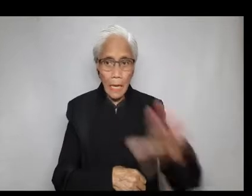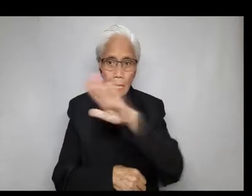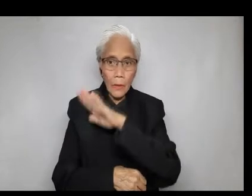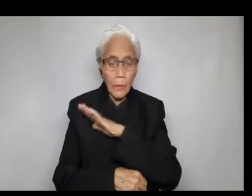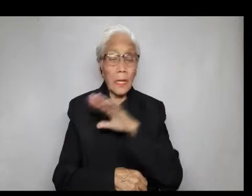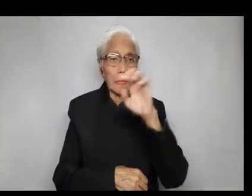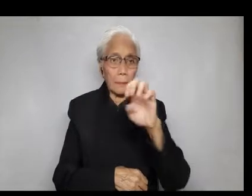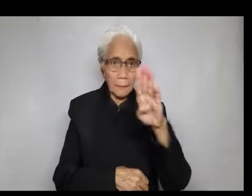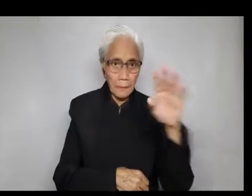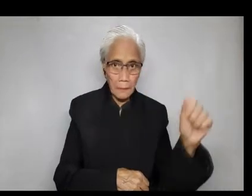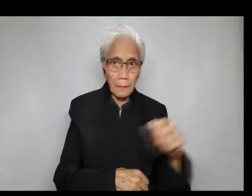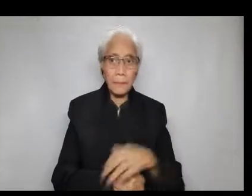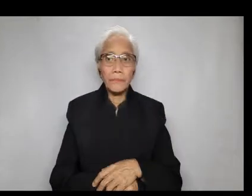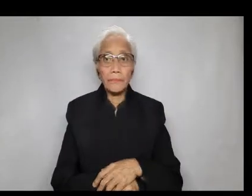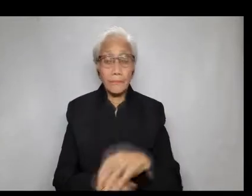emotional bank account.